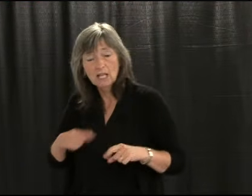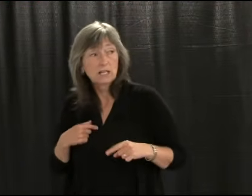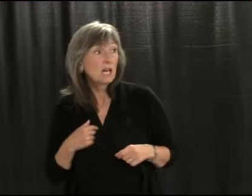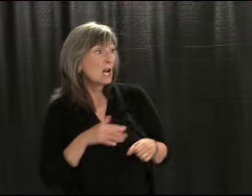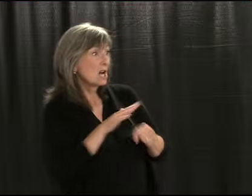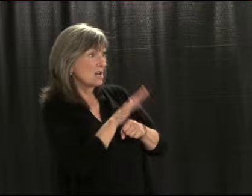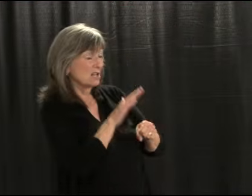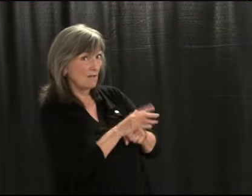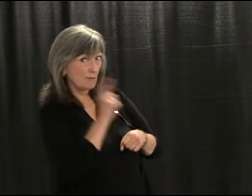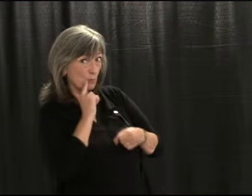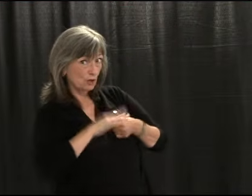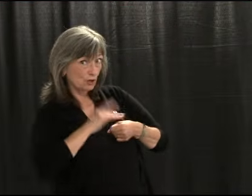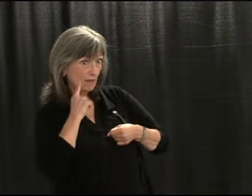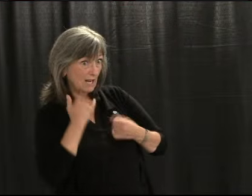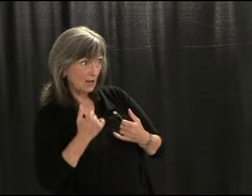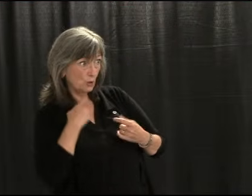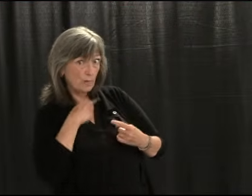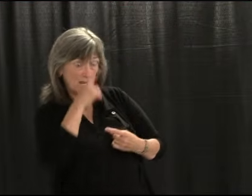now?